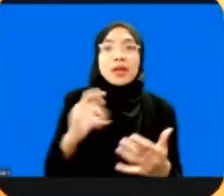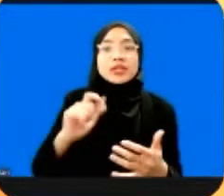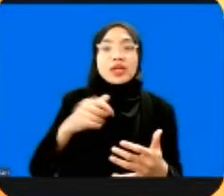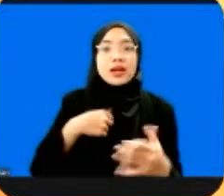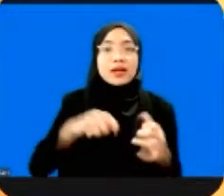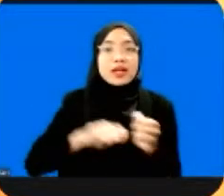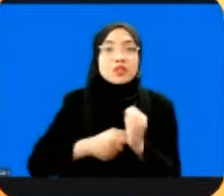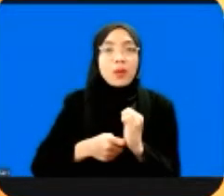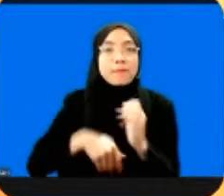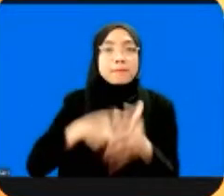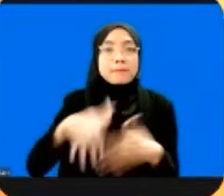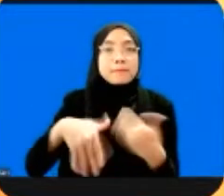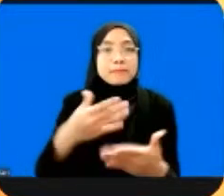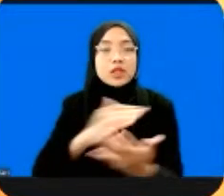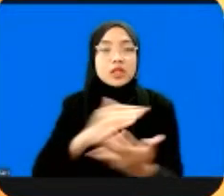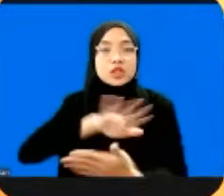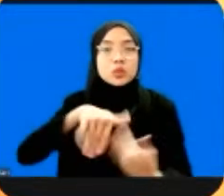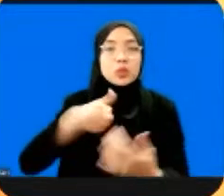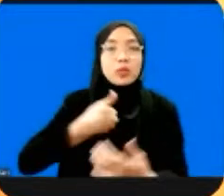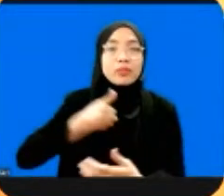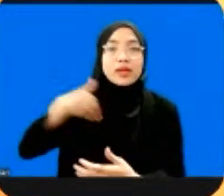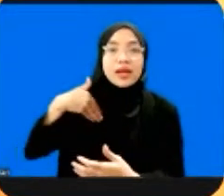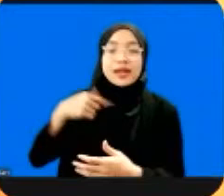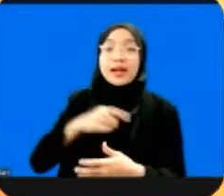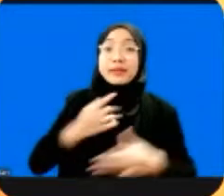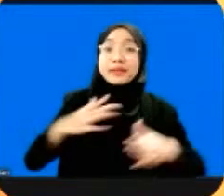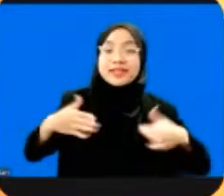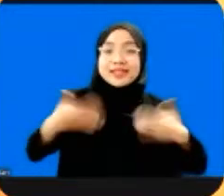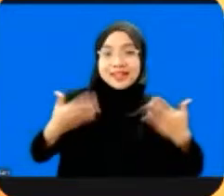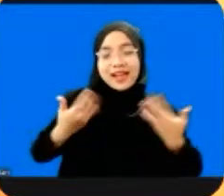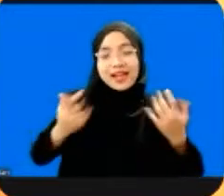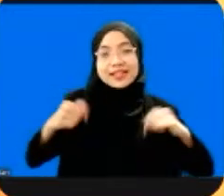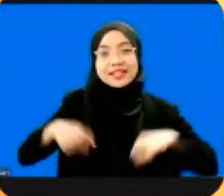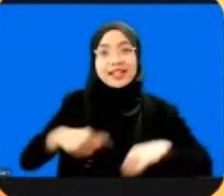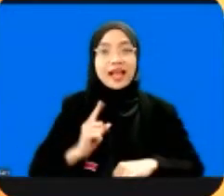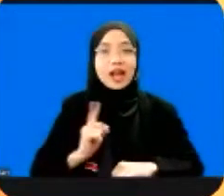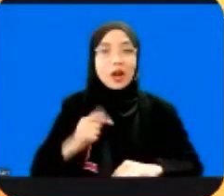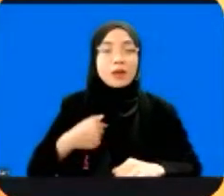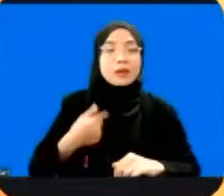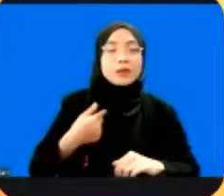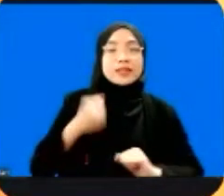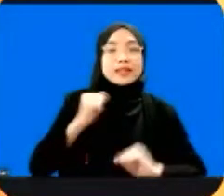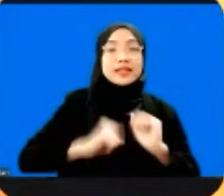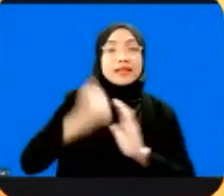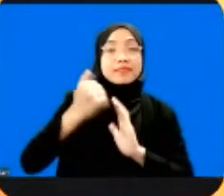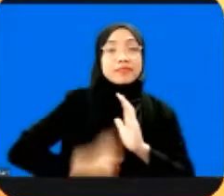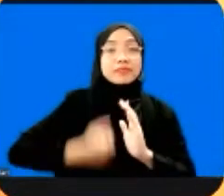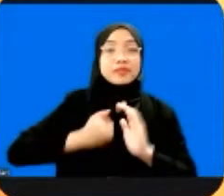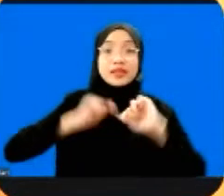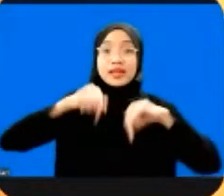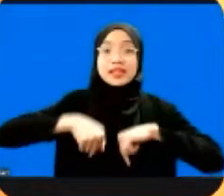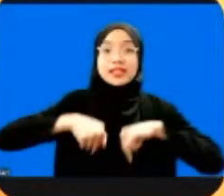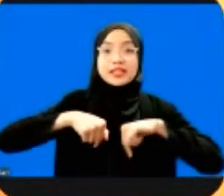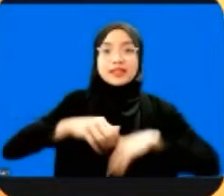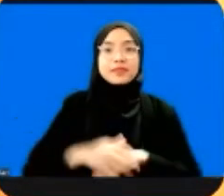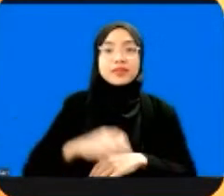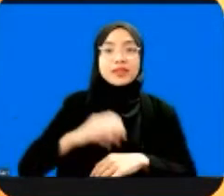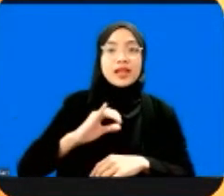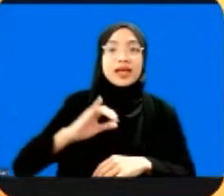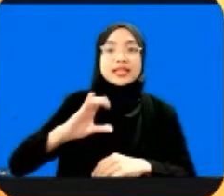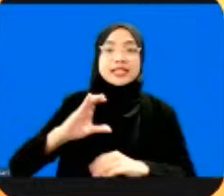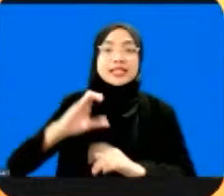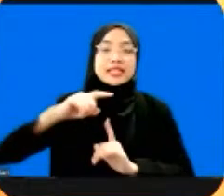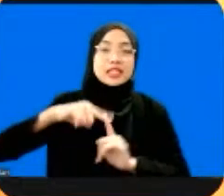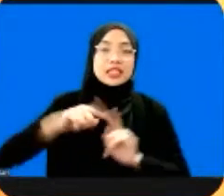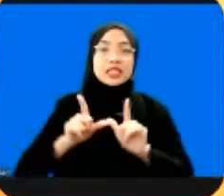to be co-organizing with the ICT Watch, our large group of friends from Indonesia,